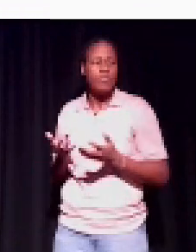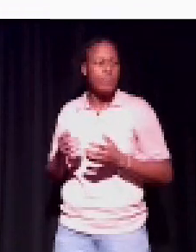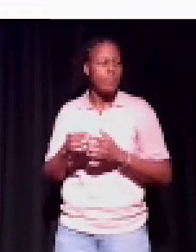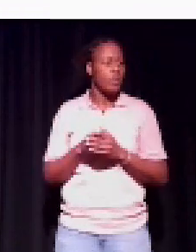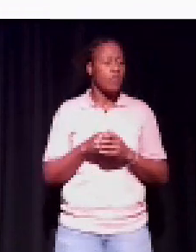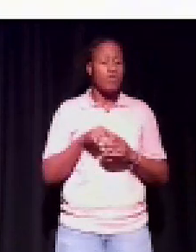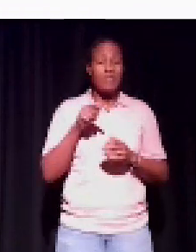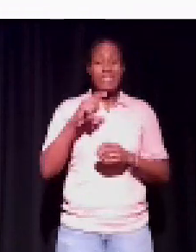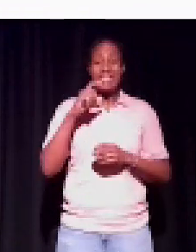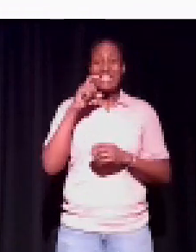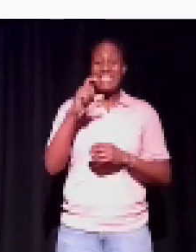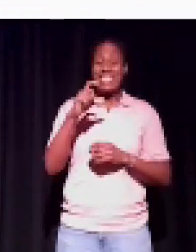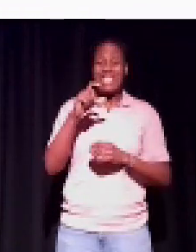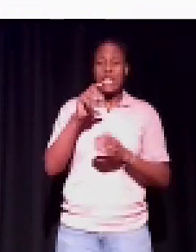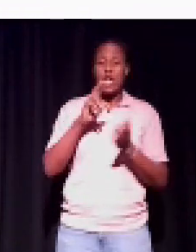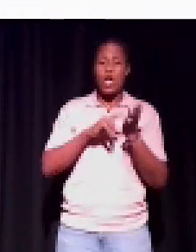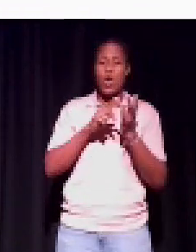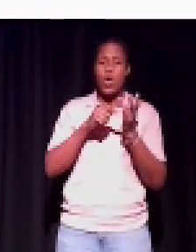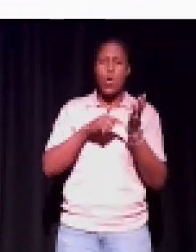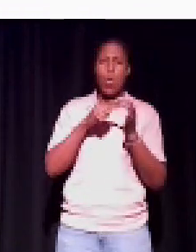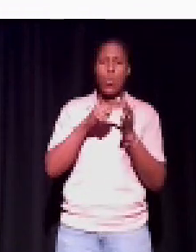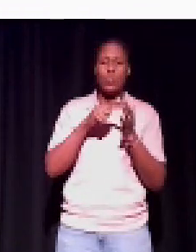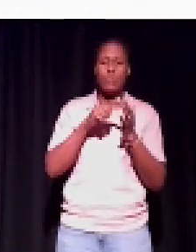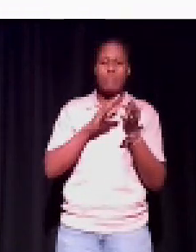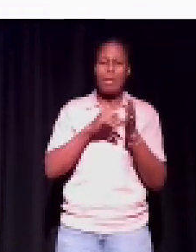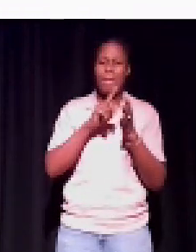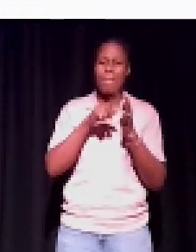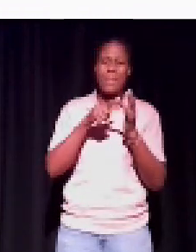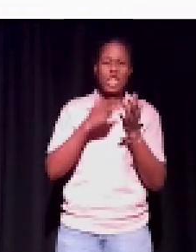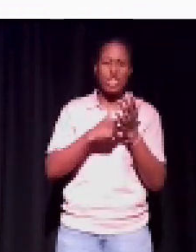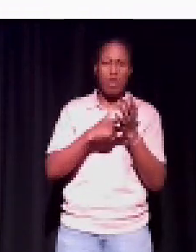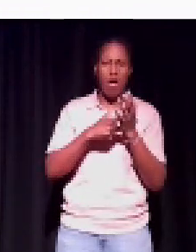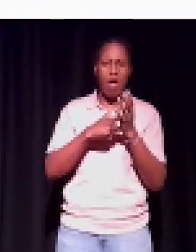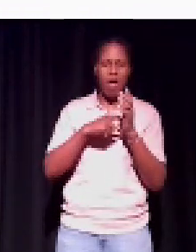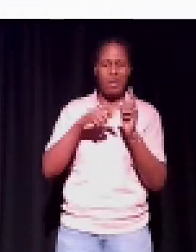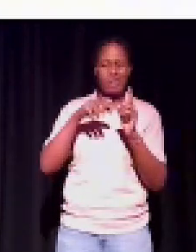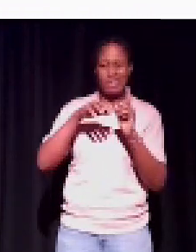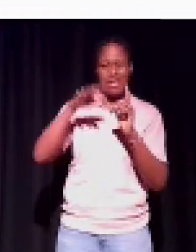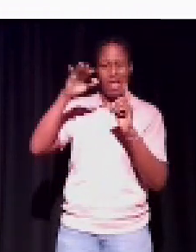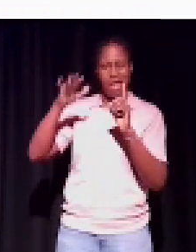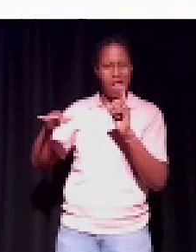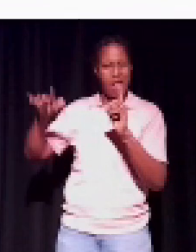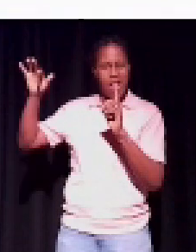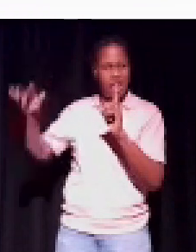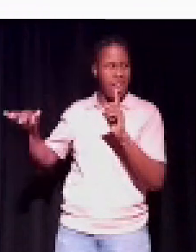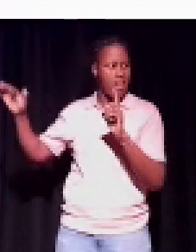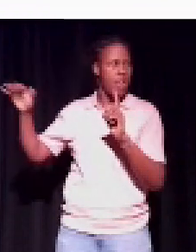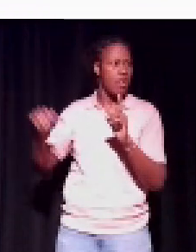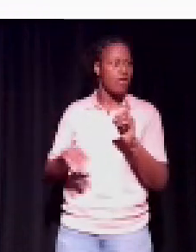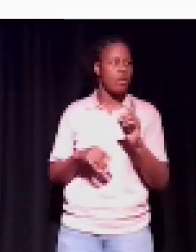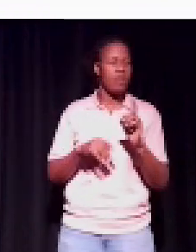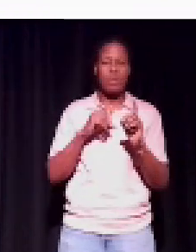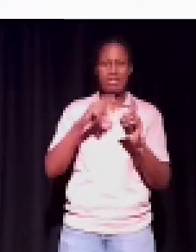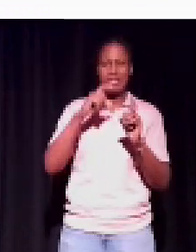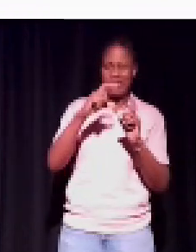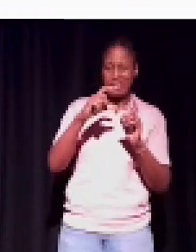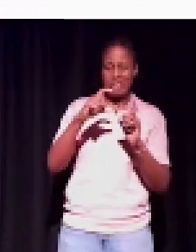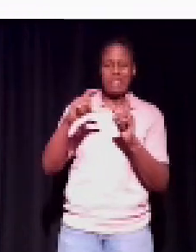plugged a switch into the first input, that would be C, the next one would be D, the next